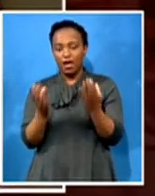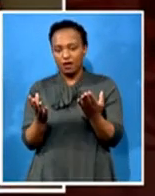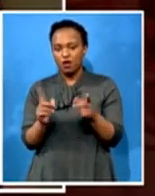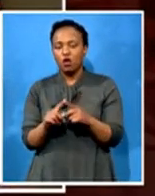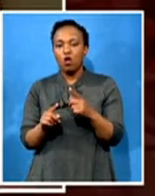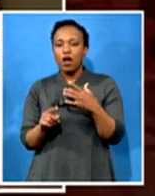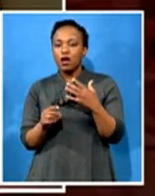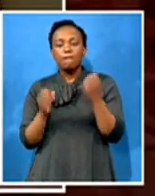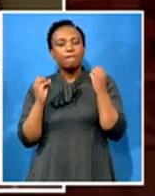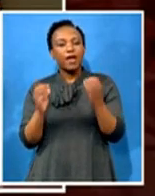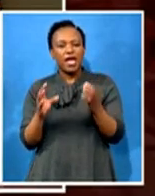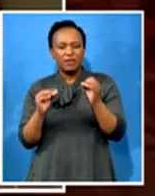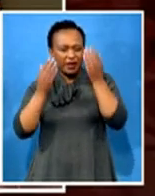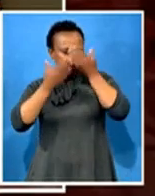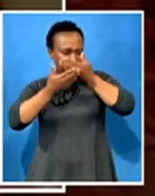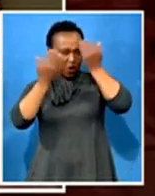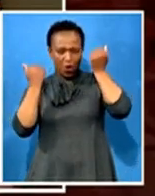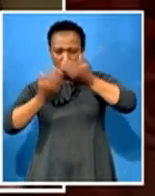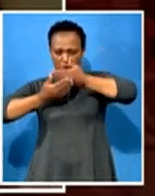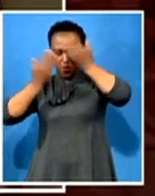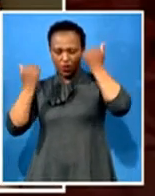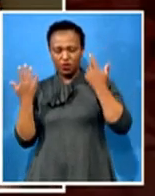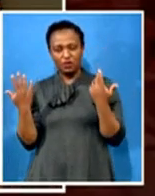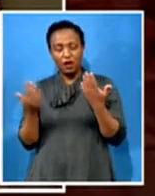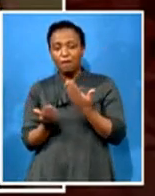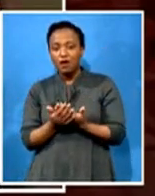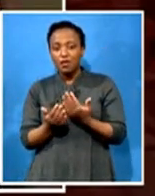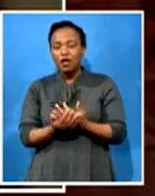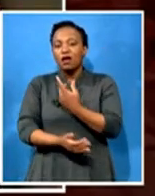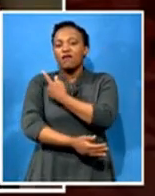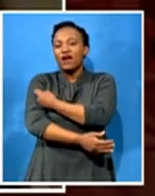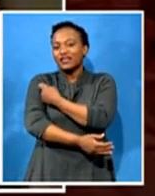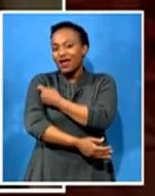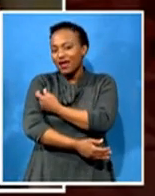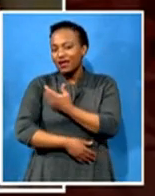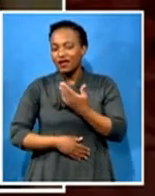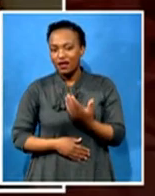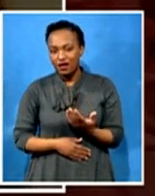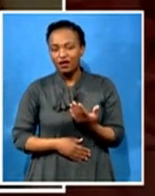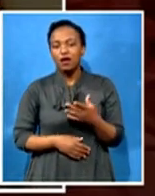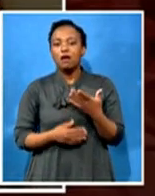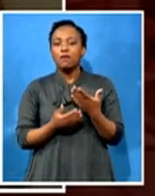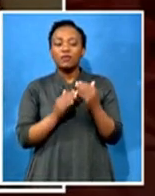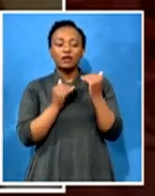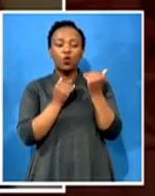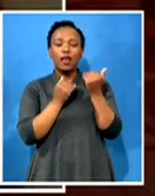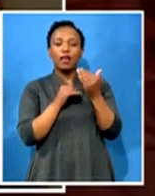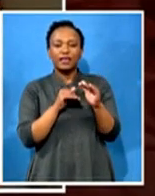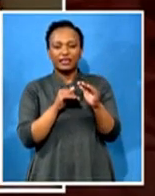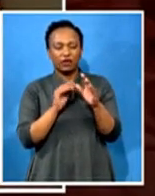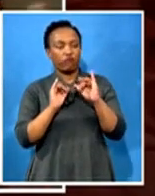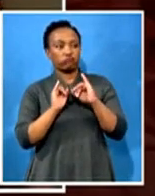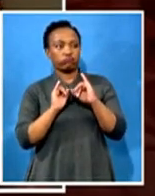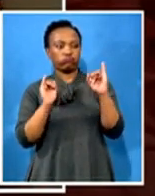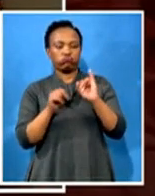vaccine? Will it limit the severity of the disease. It might not provide a cure,